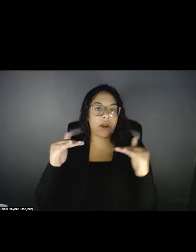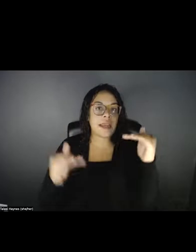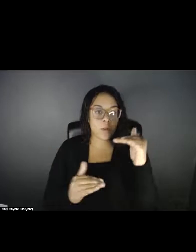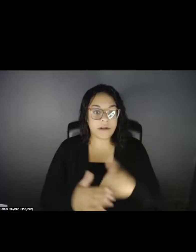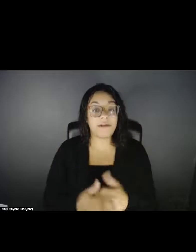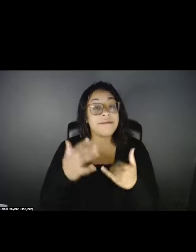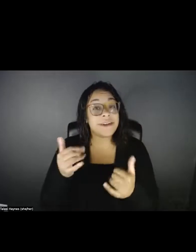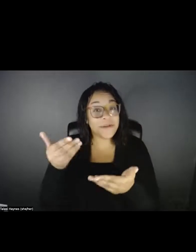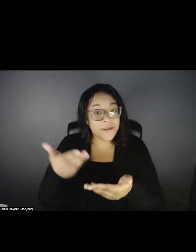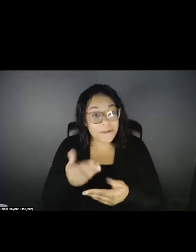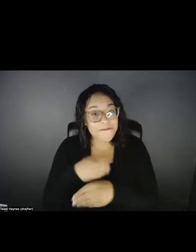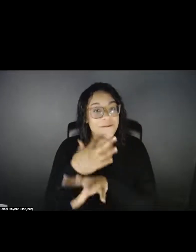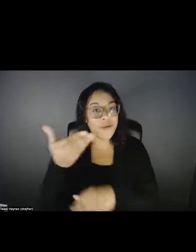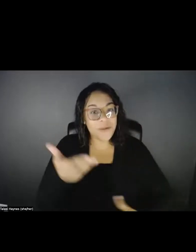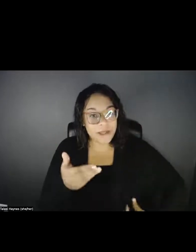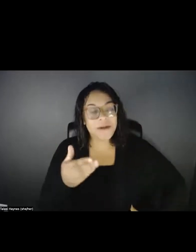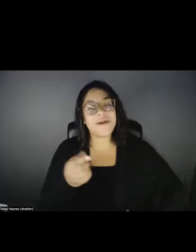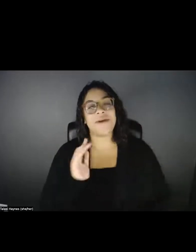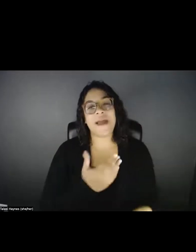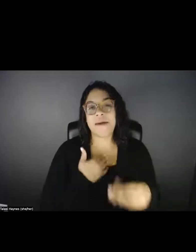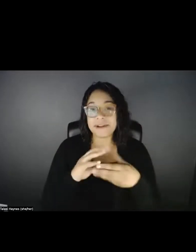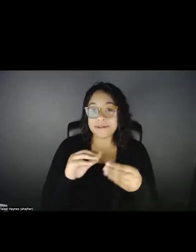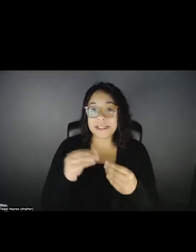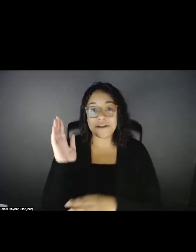virtual welcome to our keynote speaker.